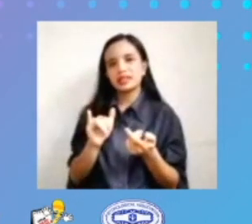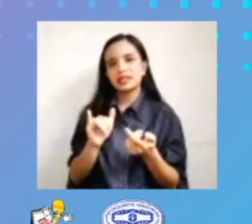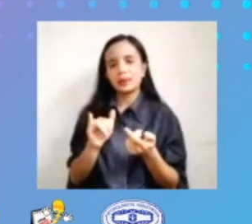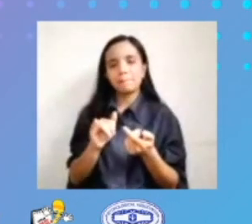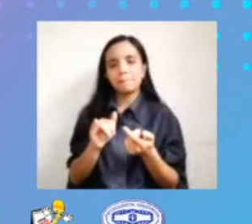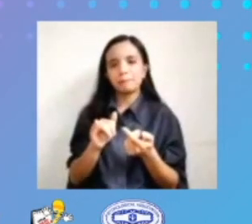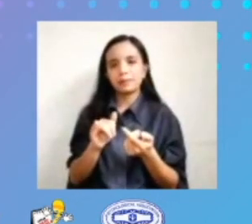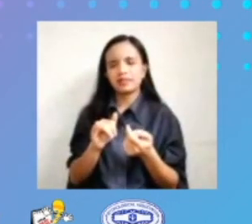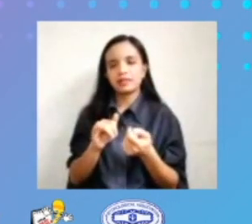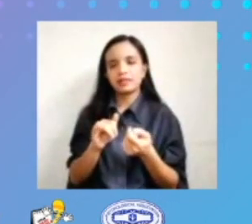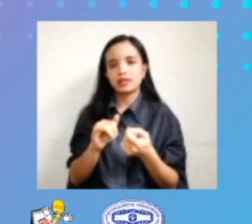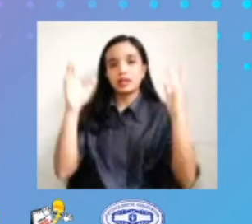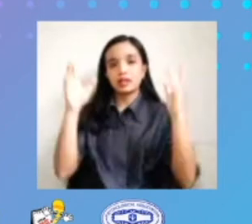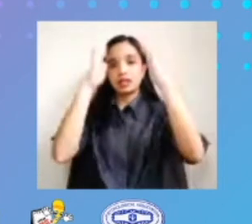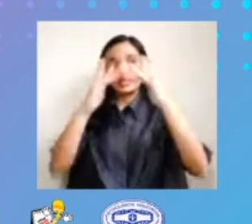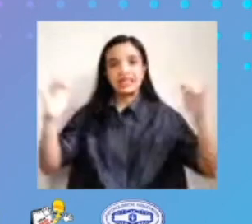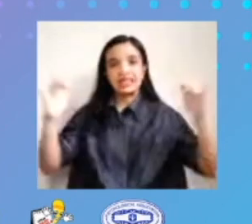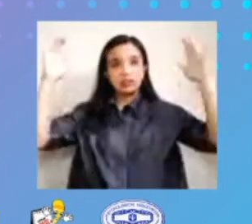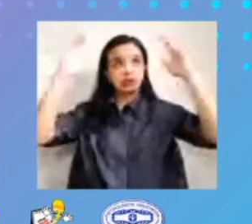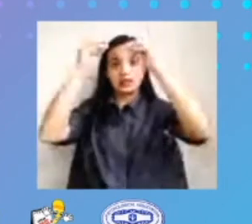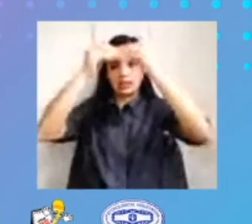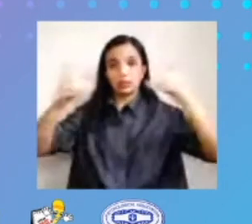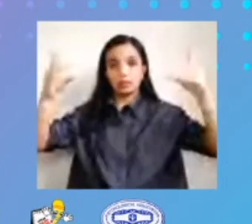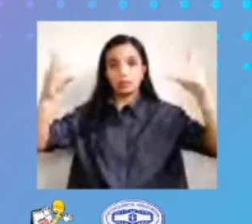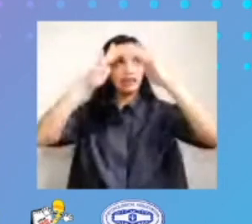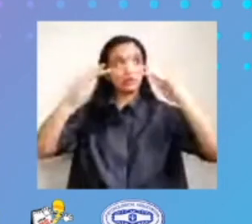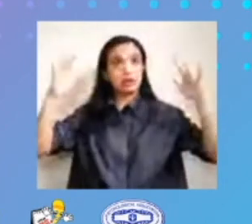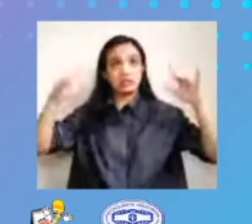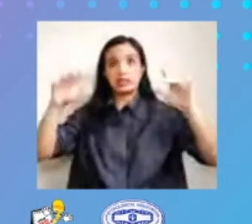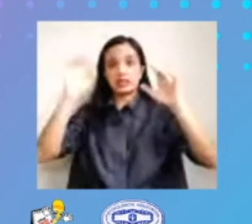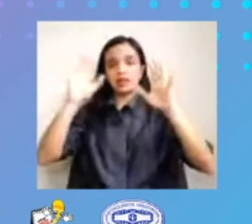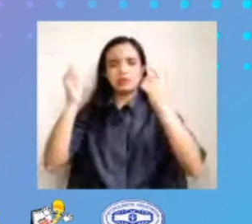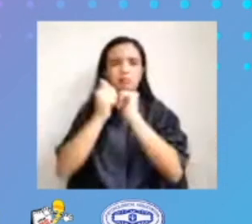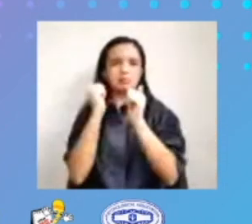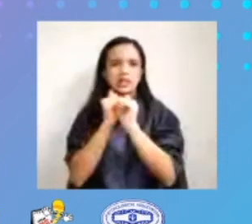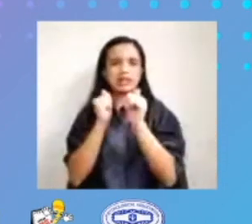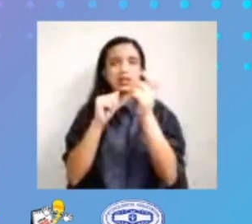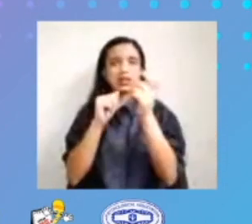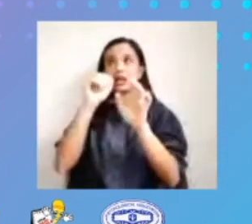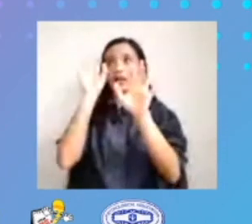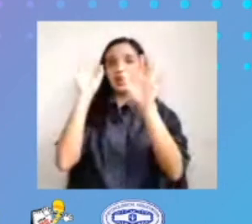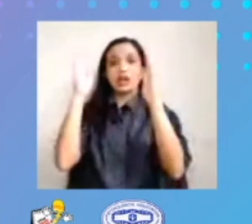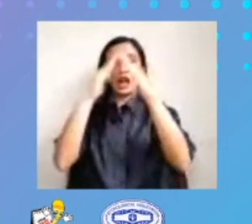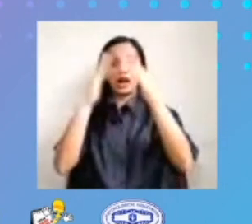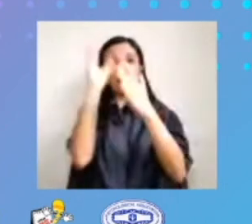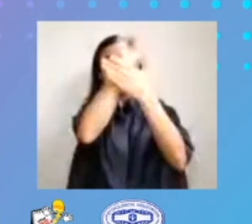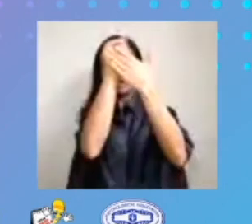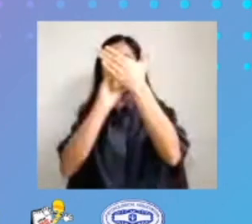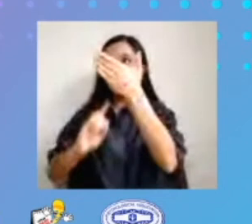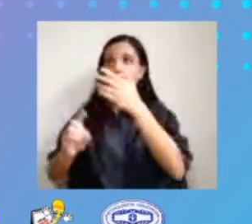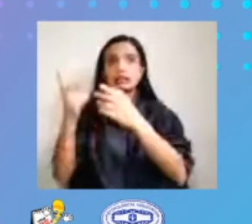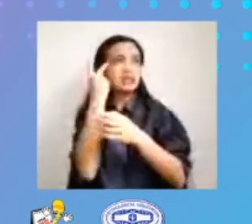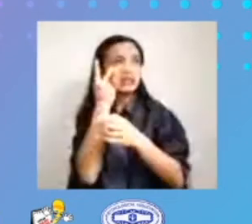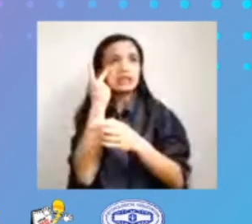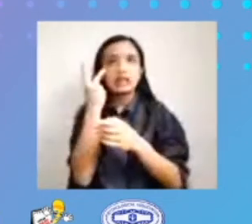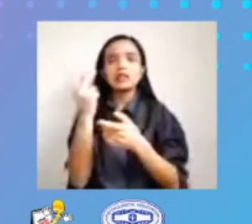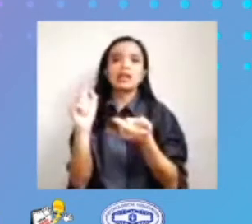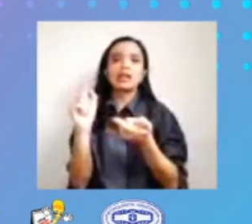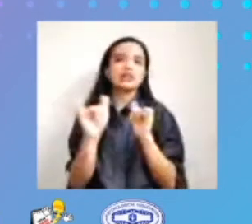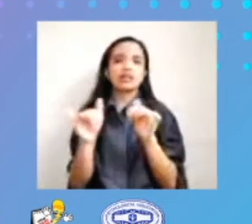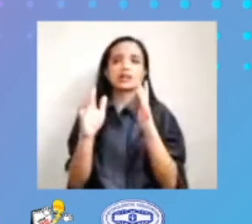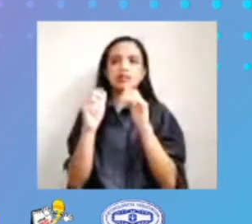it. Exercise definitely helps, but try to get to the root of it. Try to find time to nourish your mind. Try to change